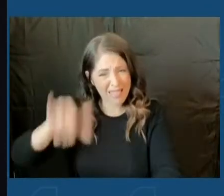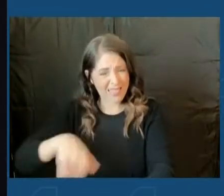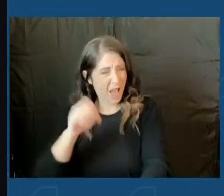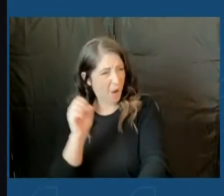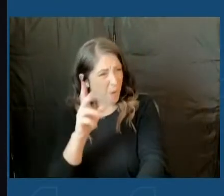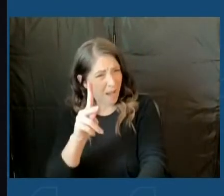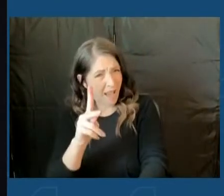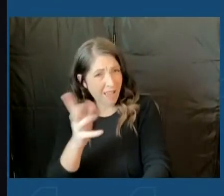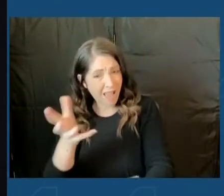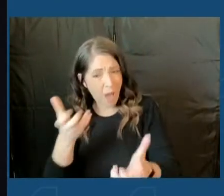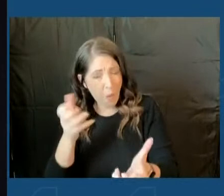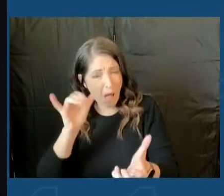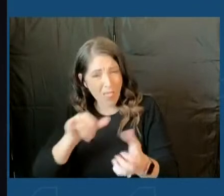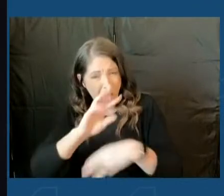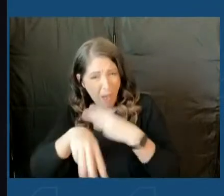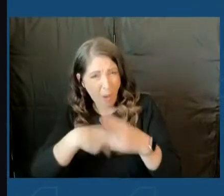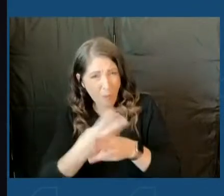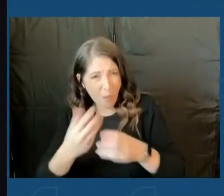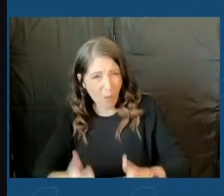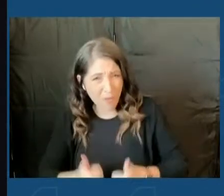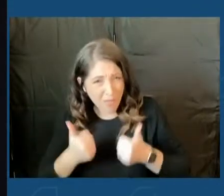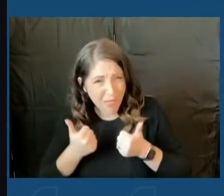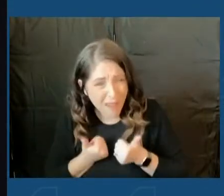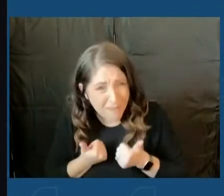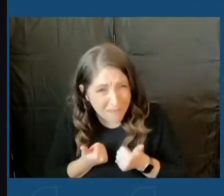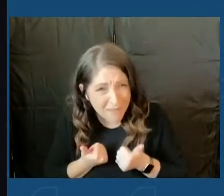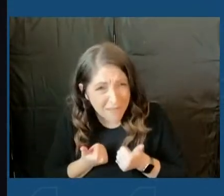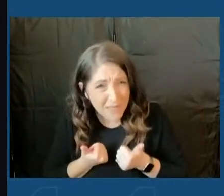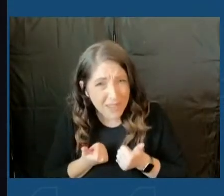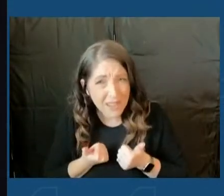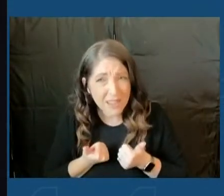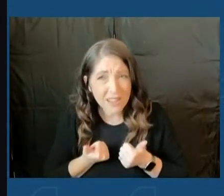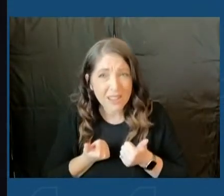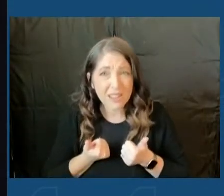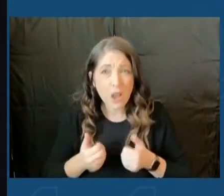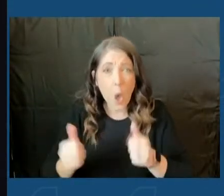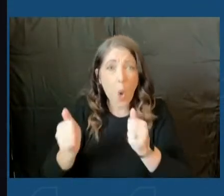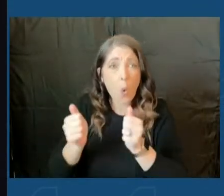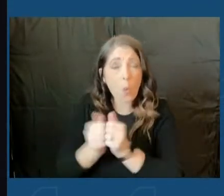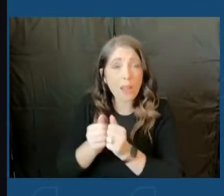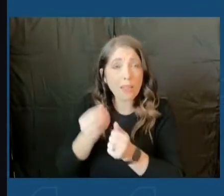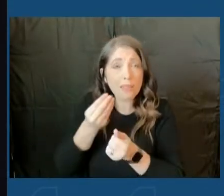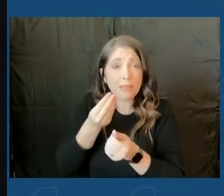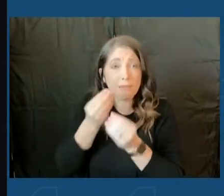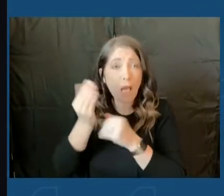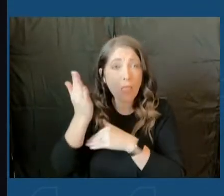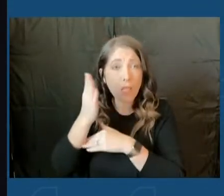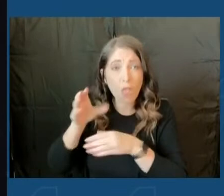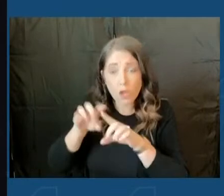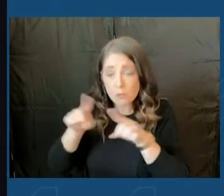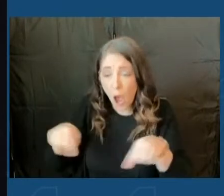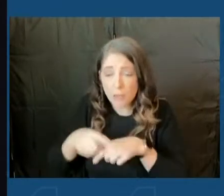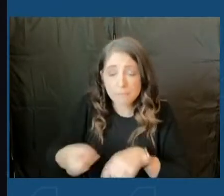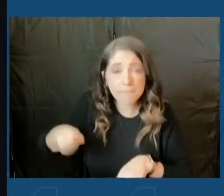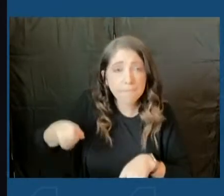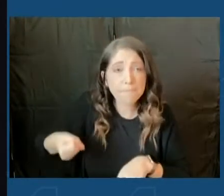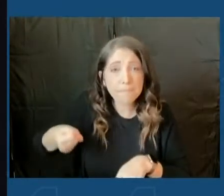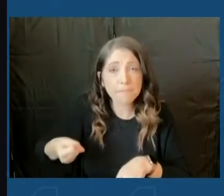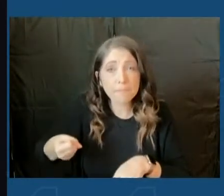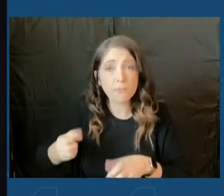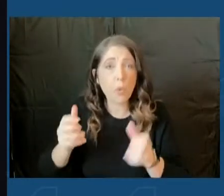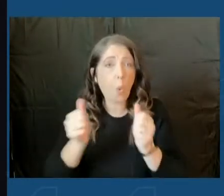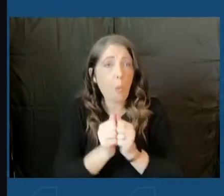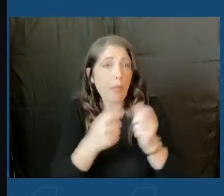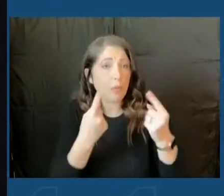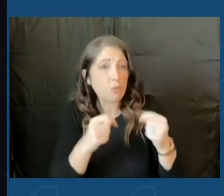in a world where with the lunchbox, with the toys that a